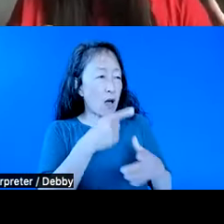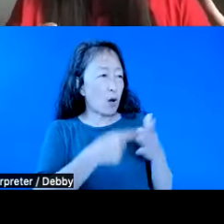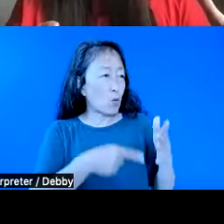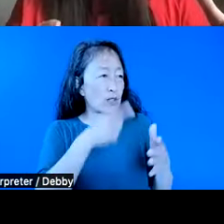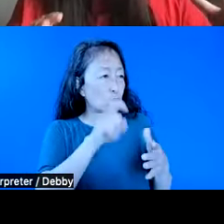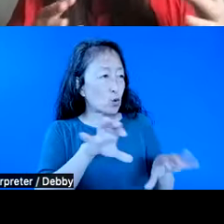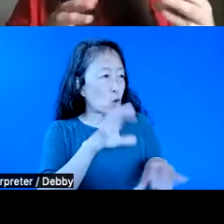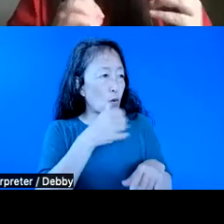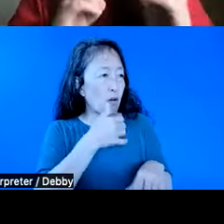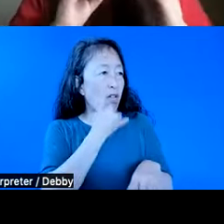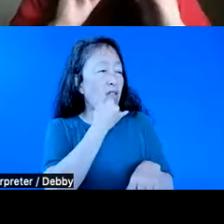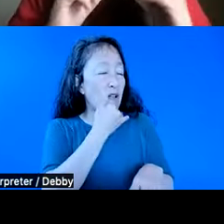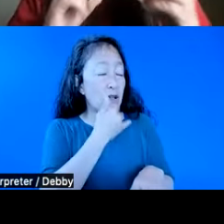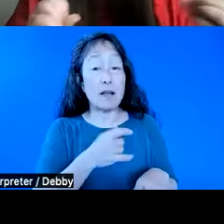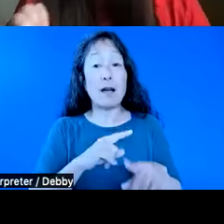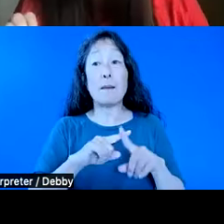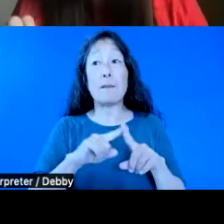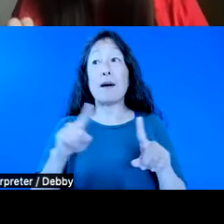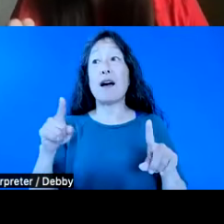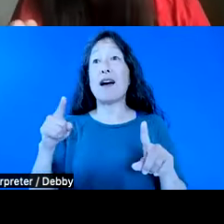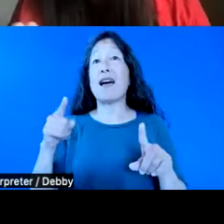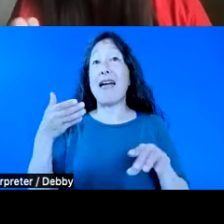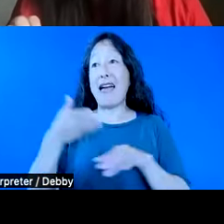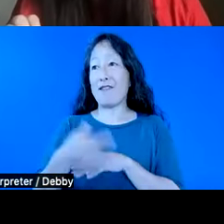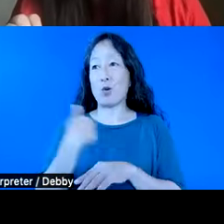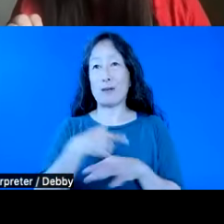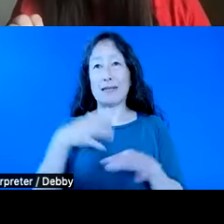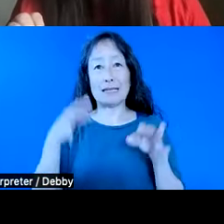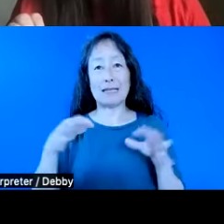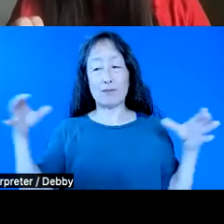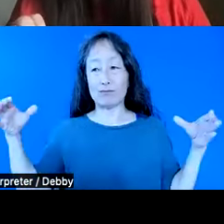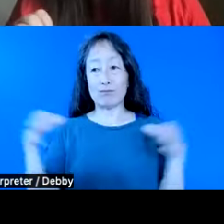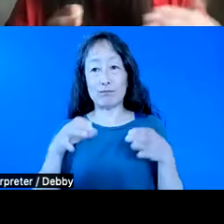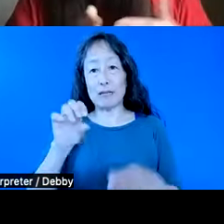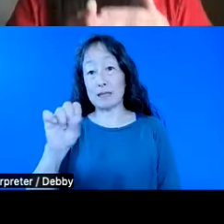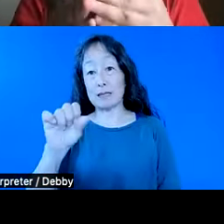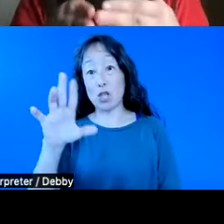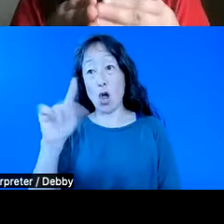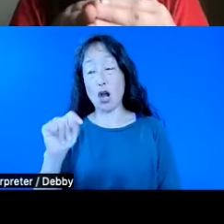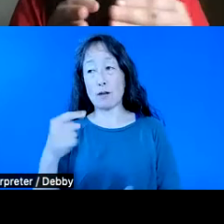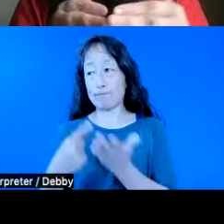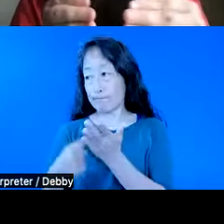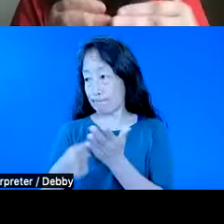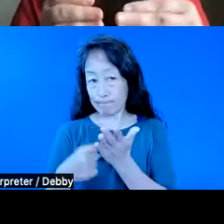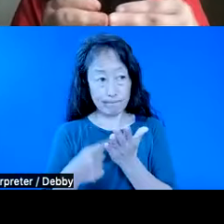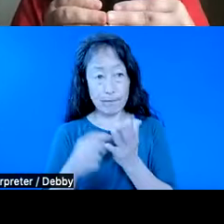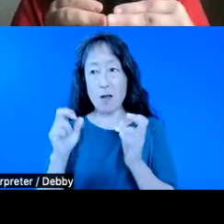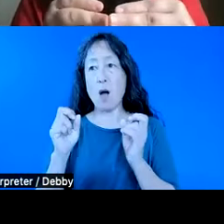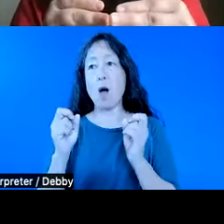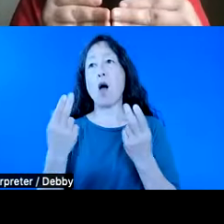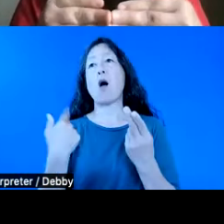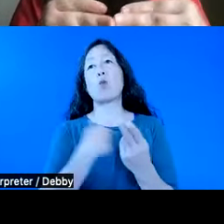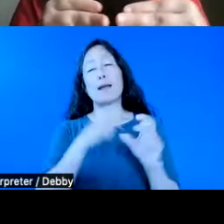having a SART and after doing some deep, intense work, people were more able to be like, oh, we can actually have healthy